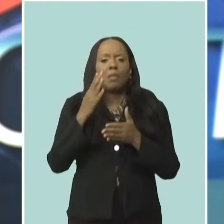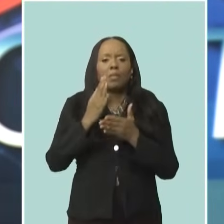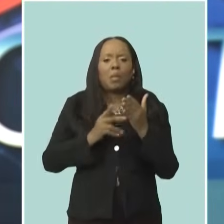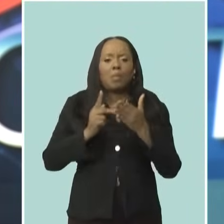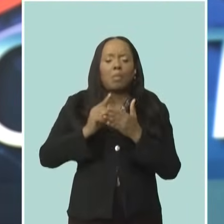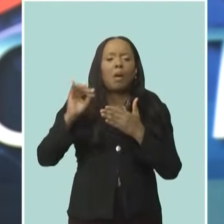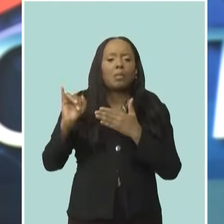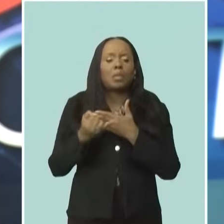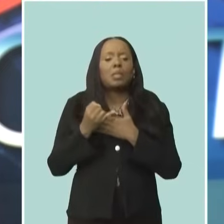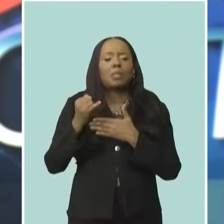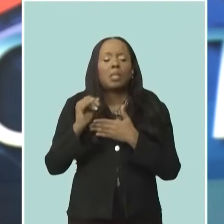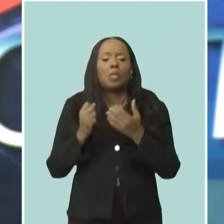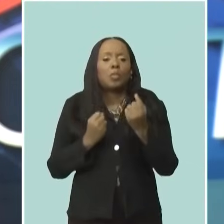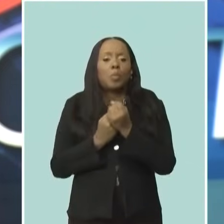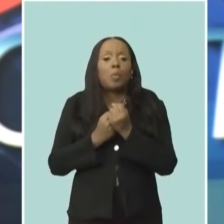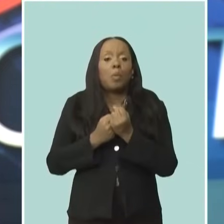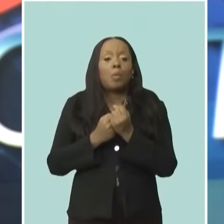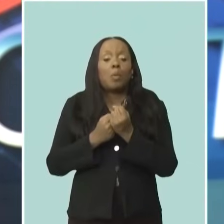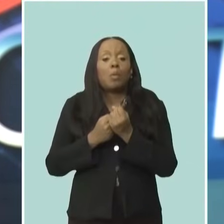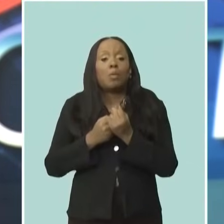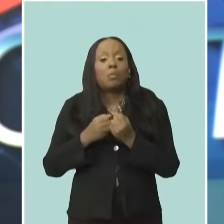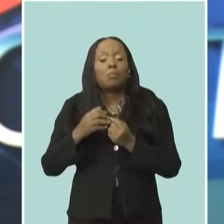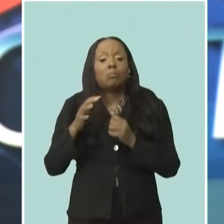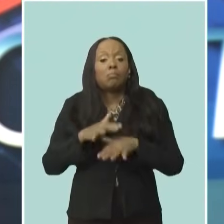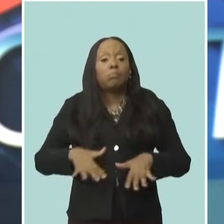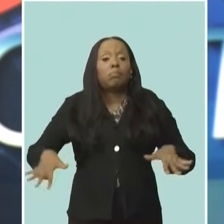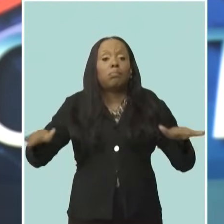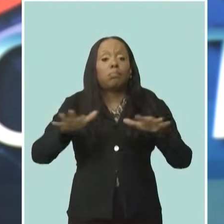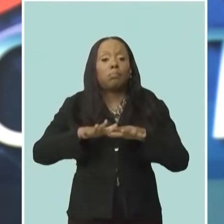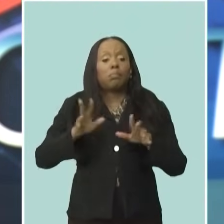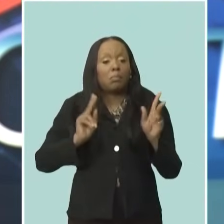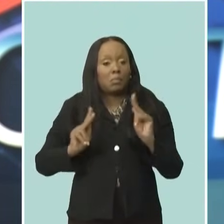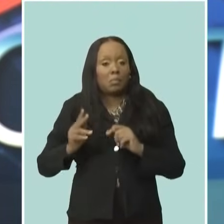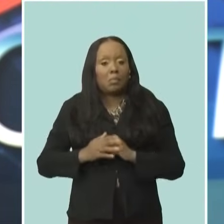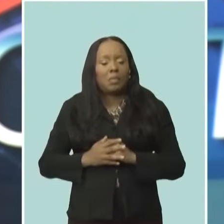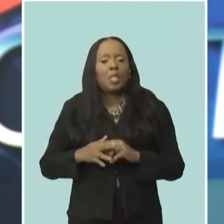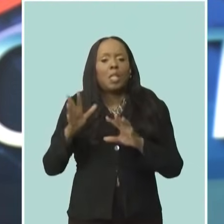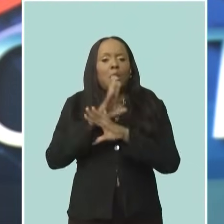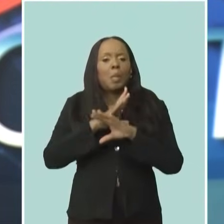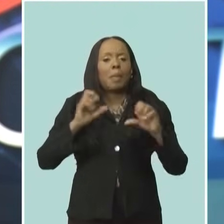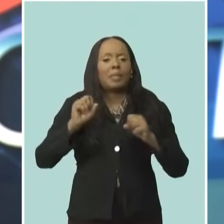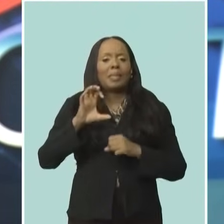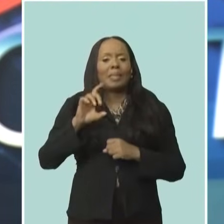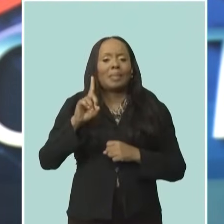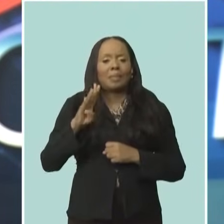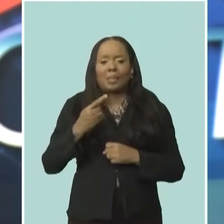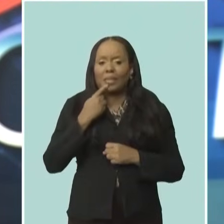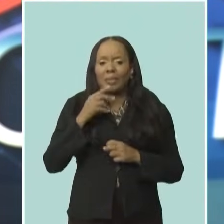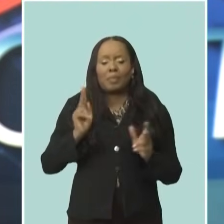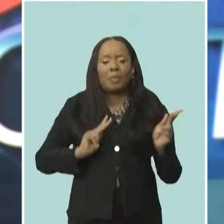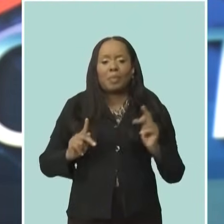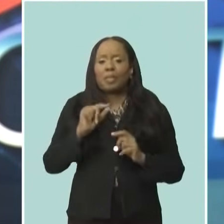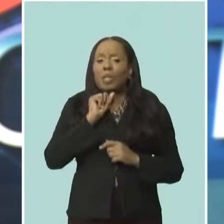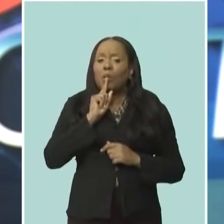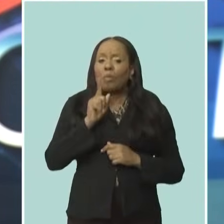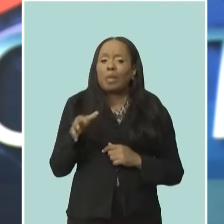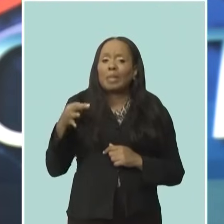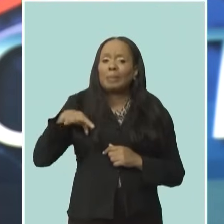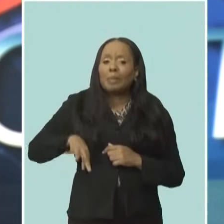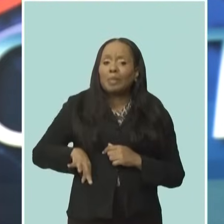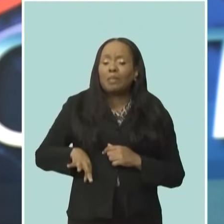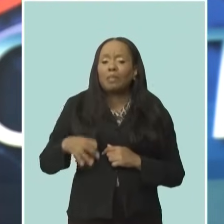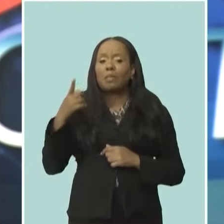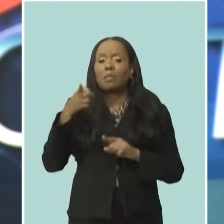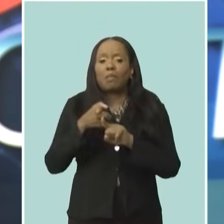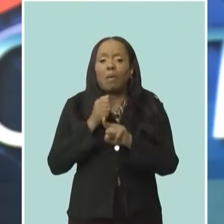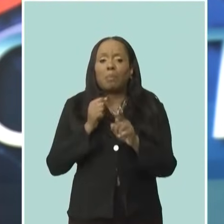region. President Daniel Best says this means the beneficiaries are not reaping the benefits of development work. His